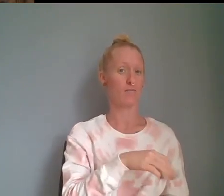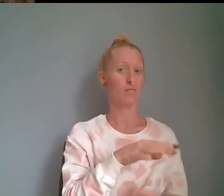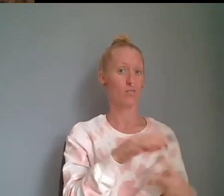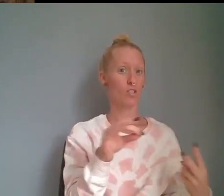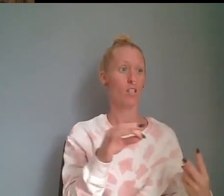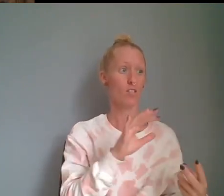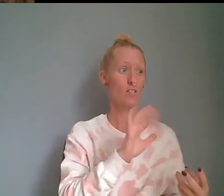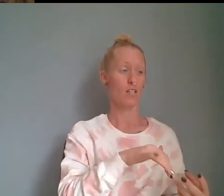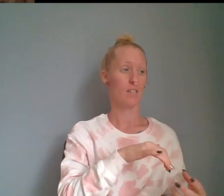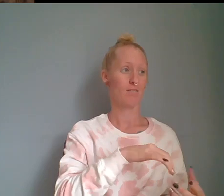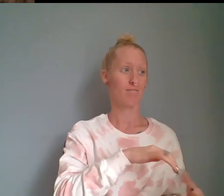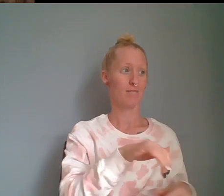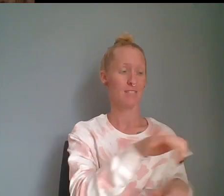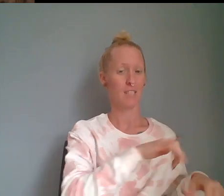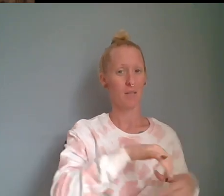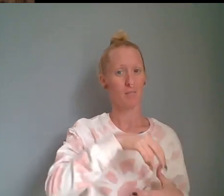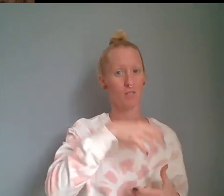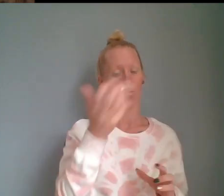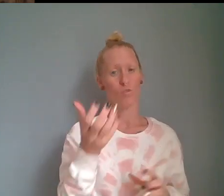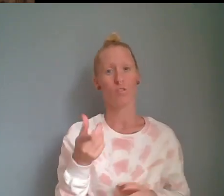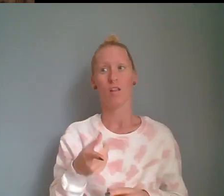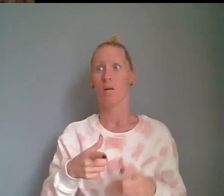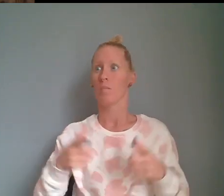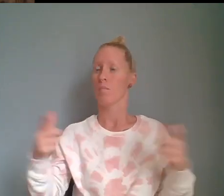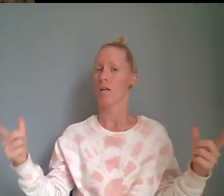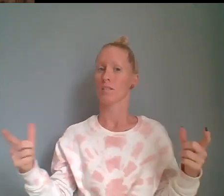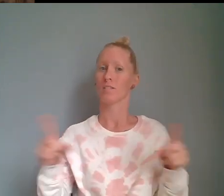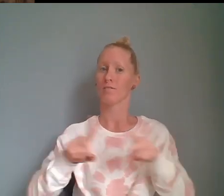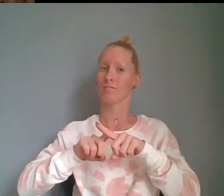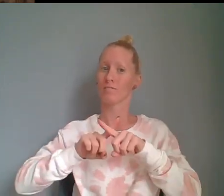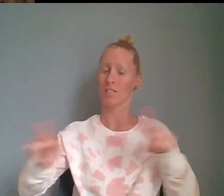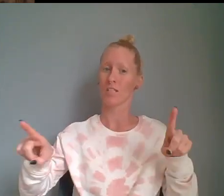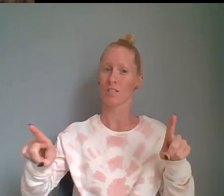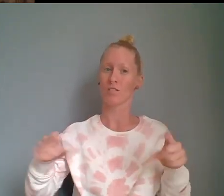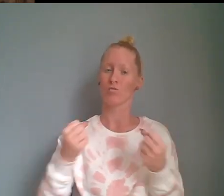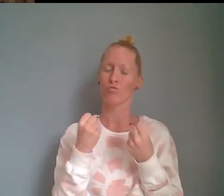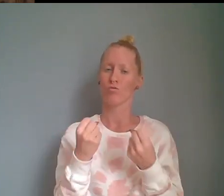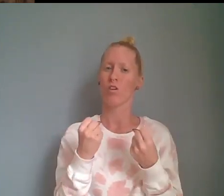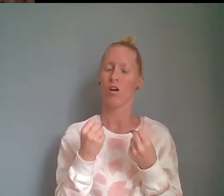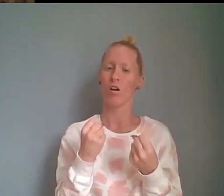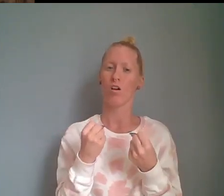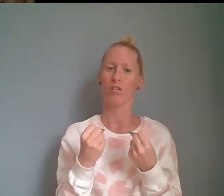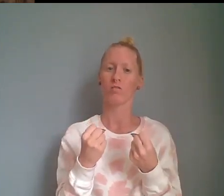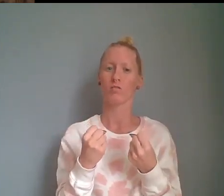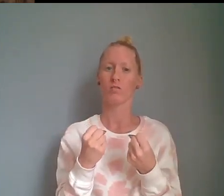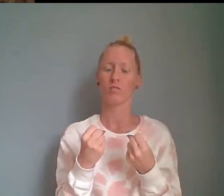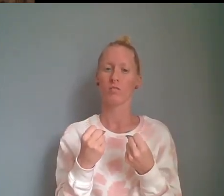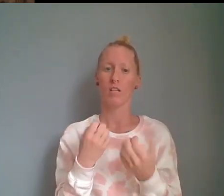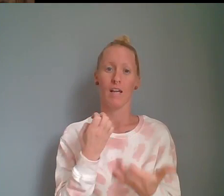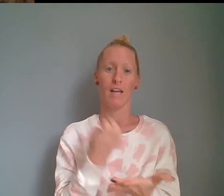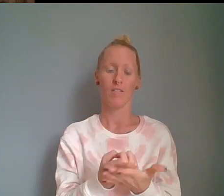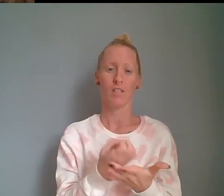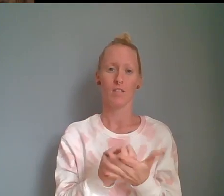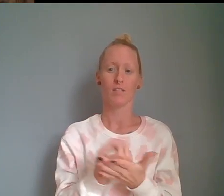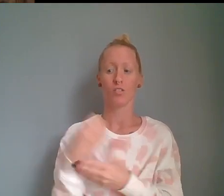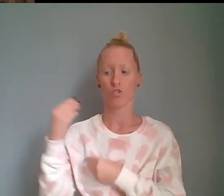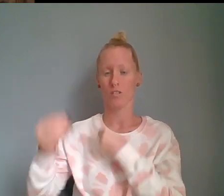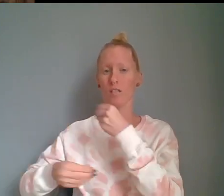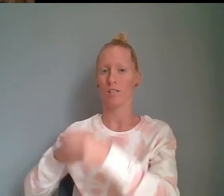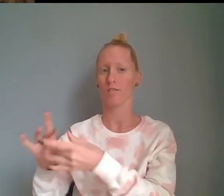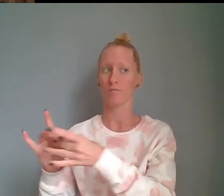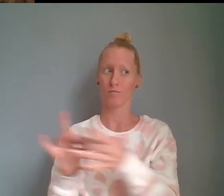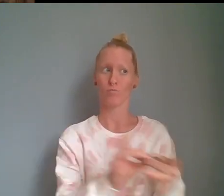the disorder. So that massive difference there is very strong evidence that there's a genetic component to the transmission of the disorder.